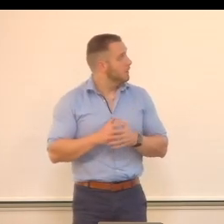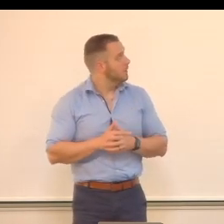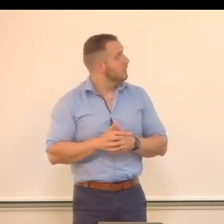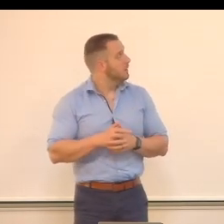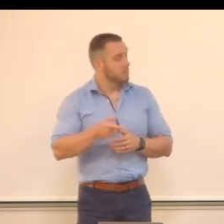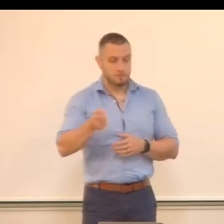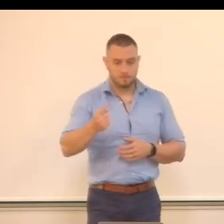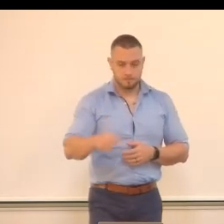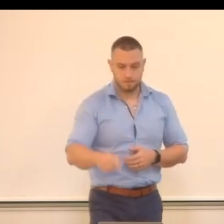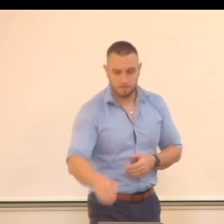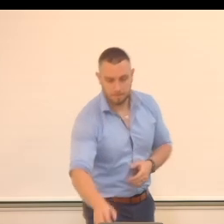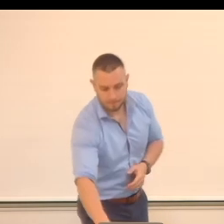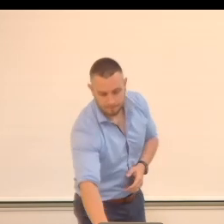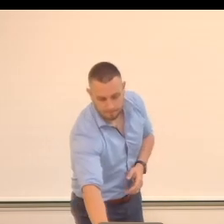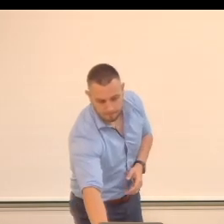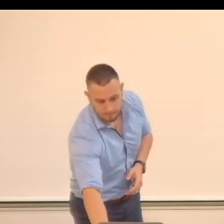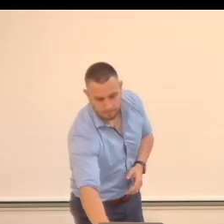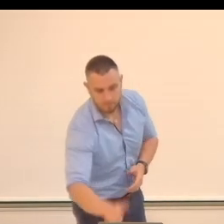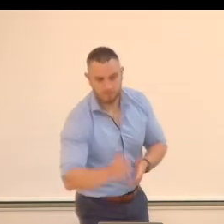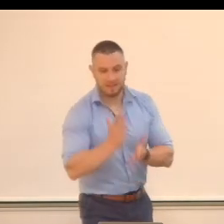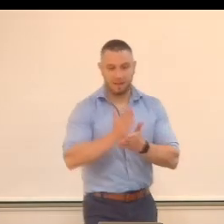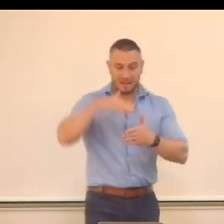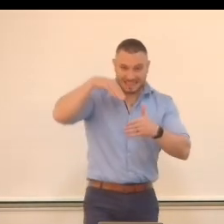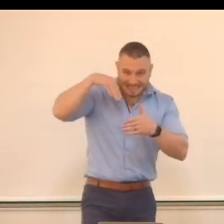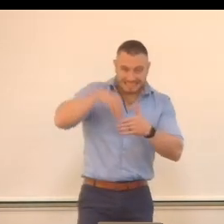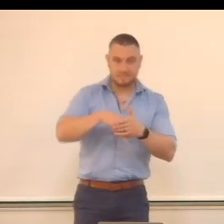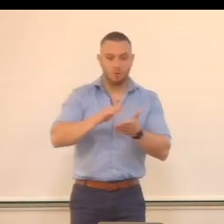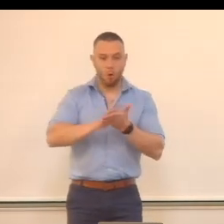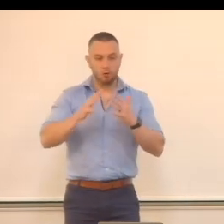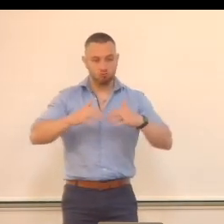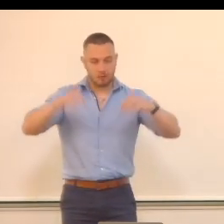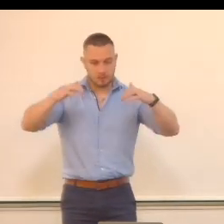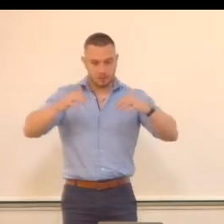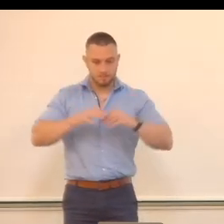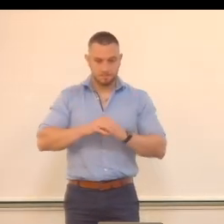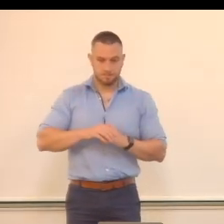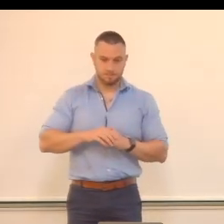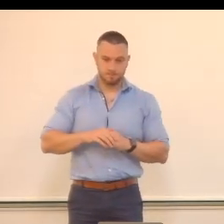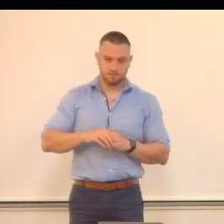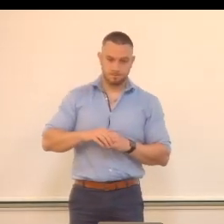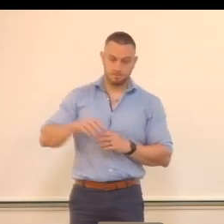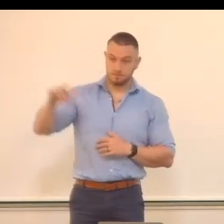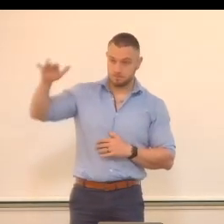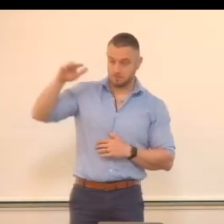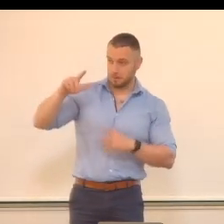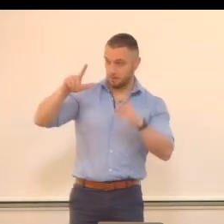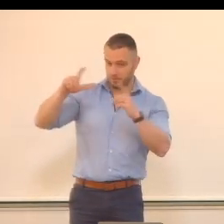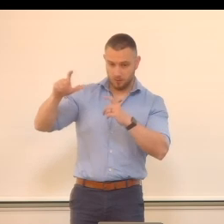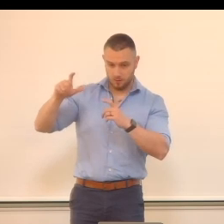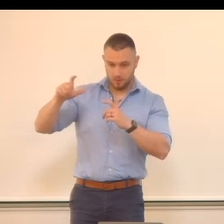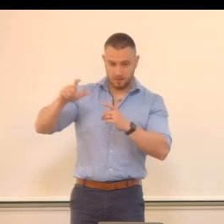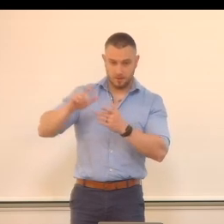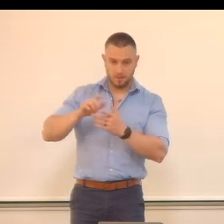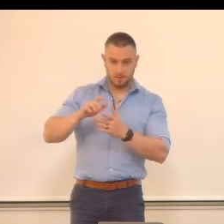And then now this is inside Houghton Crater. Upper right corner is the picture that I took, and then I removed the blue